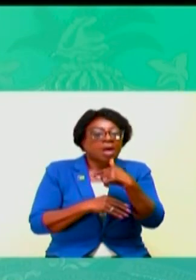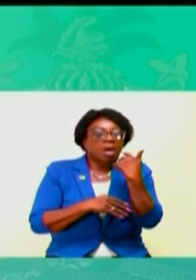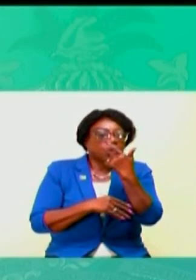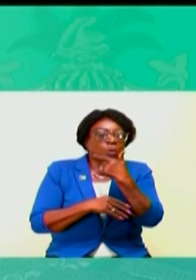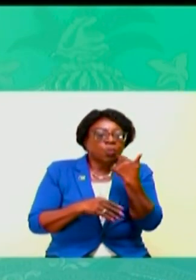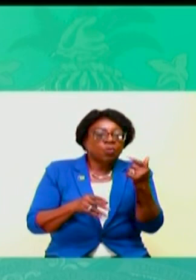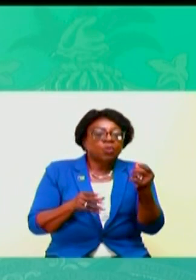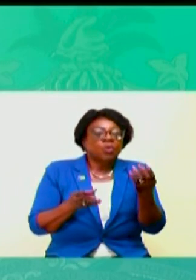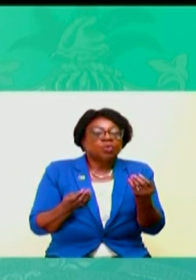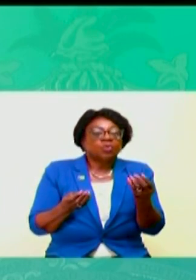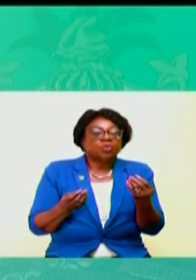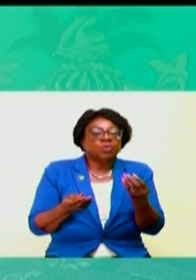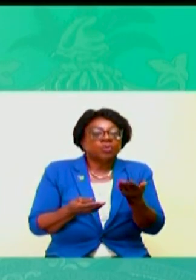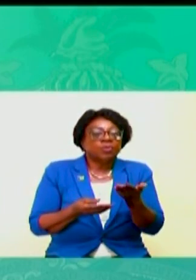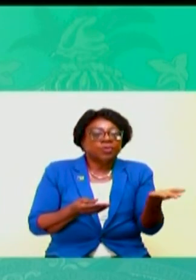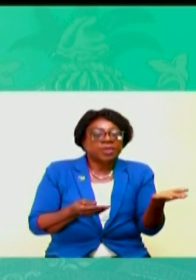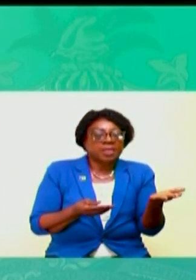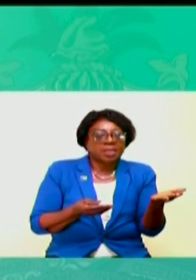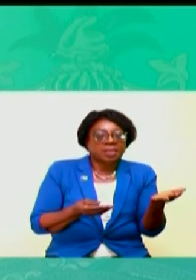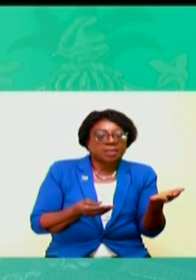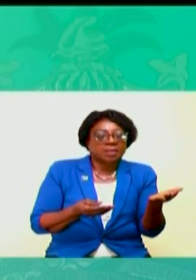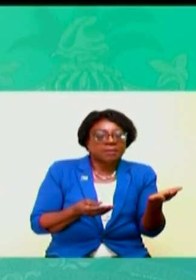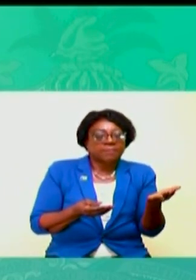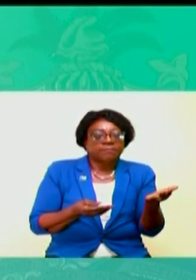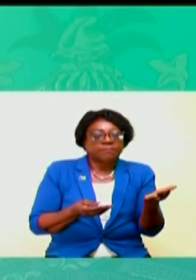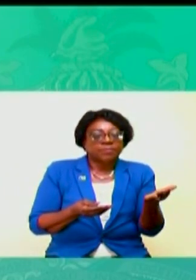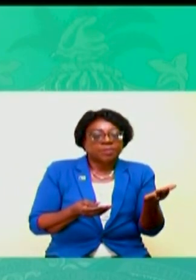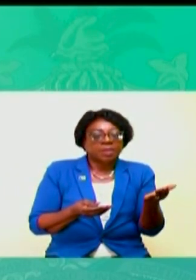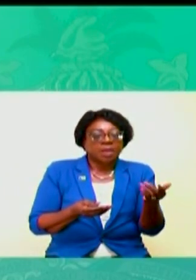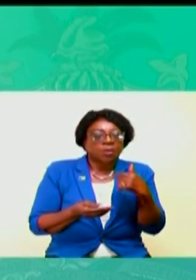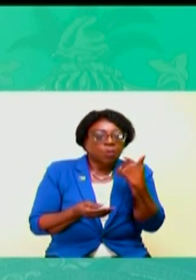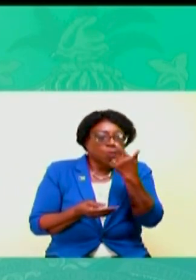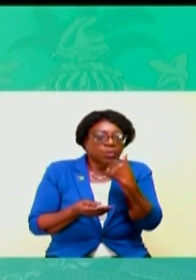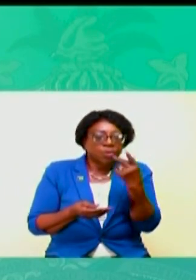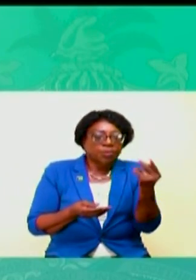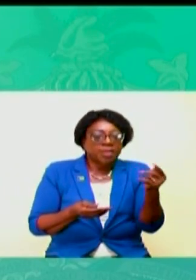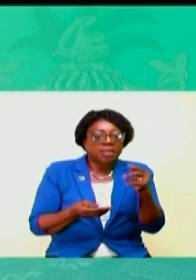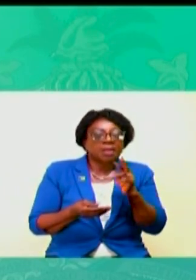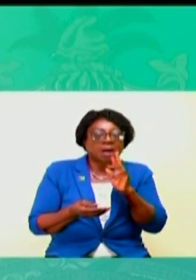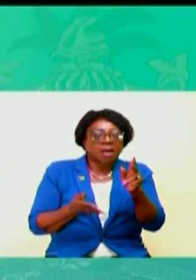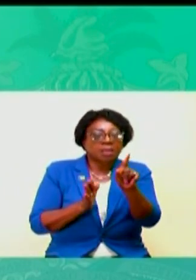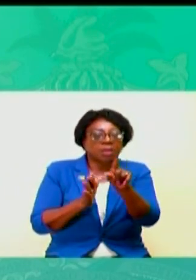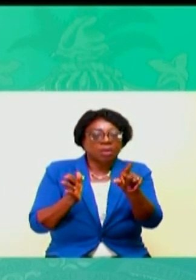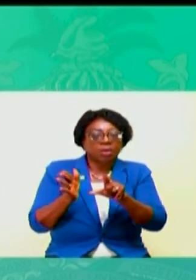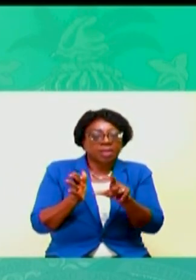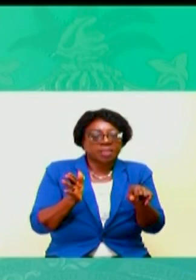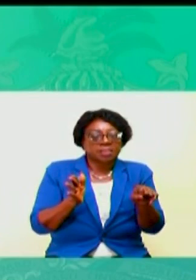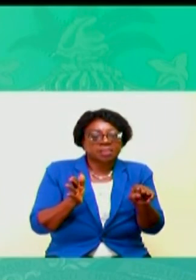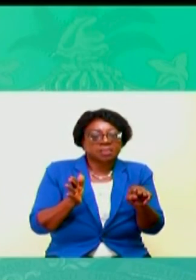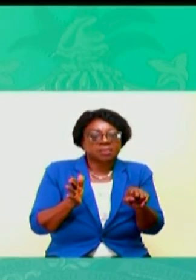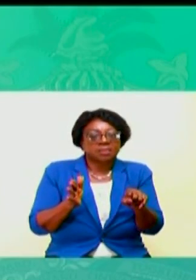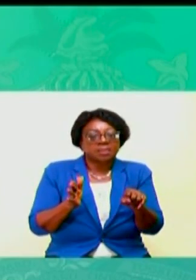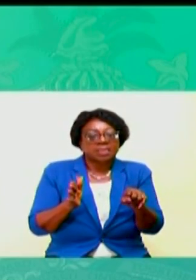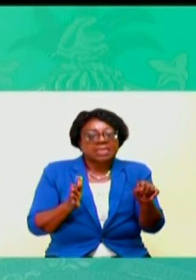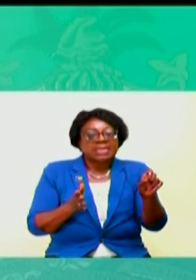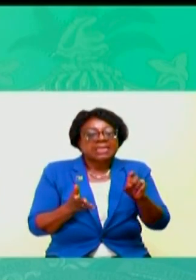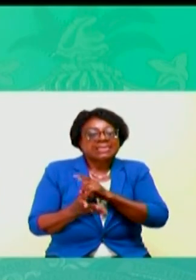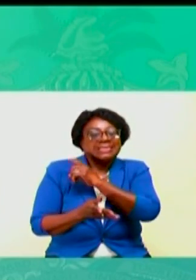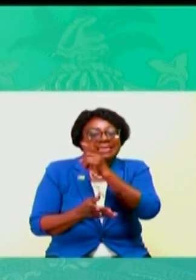Who do you think? This is a public document. Who do you think are the attorneys? Delaney and Partners.